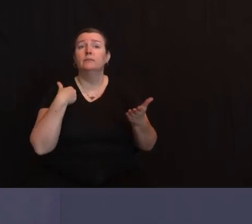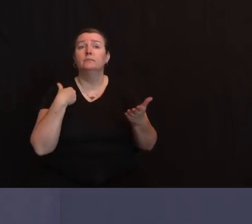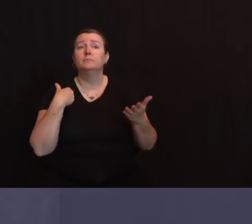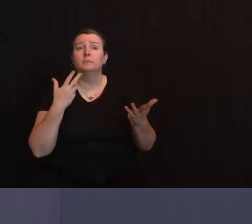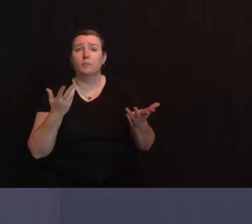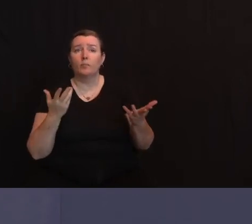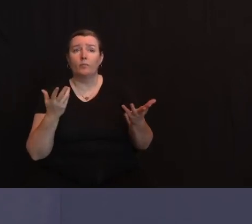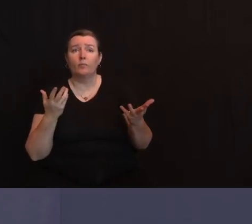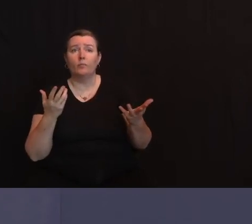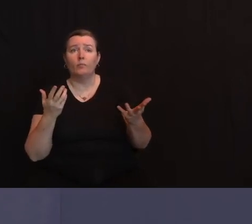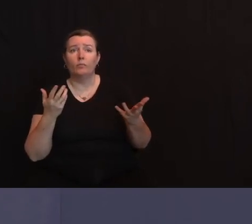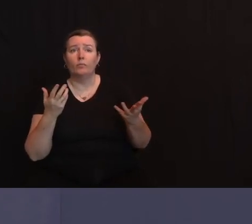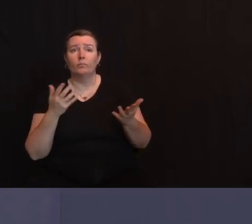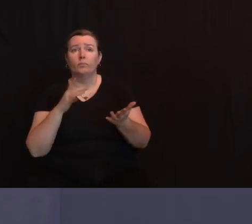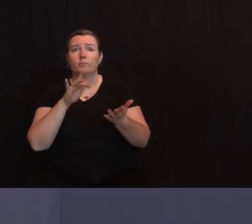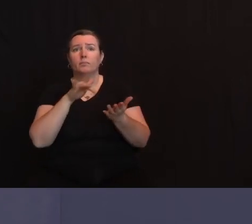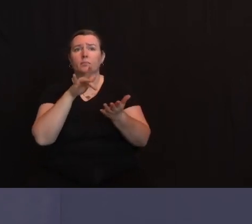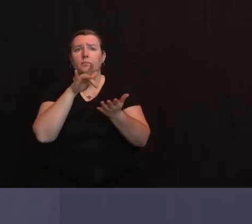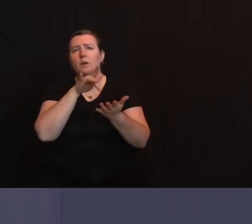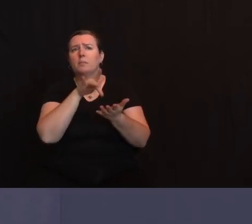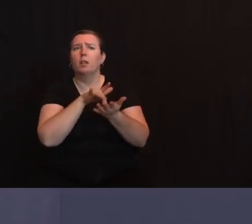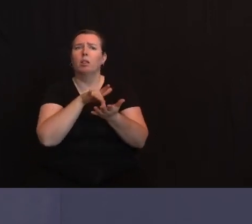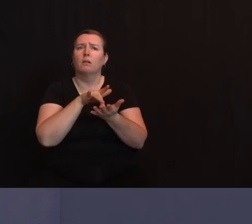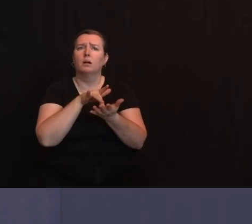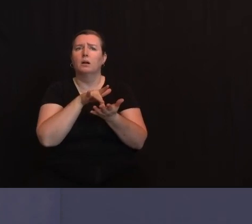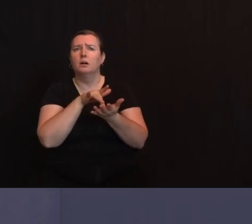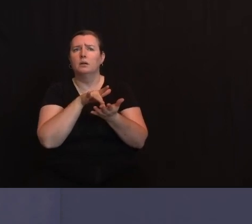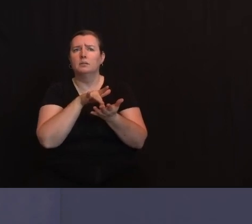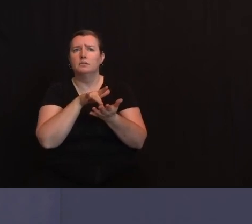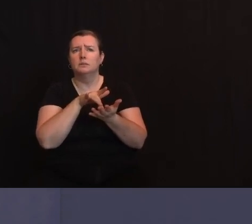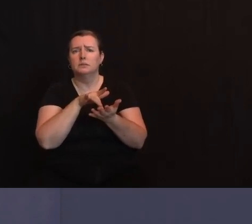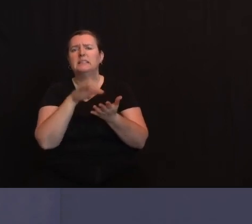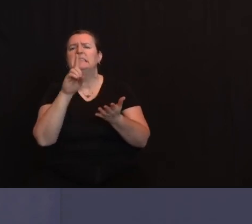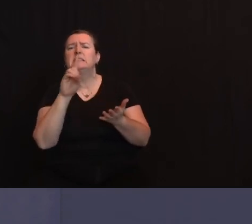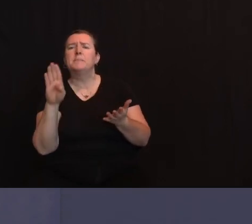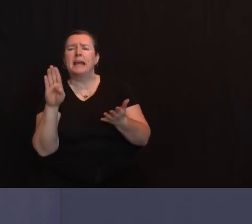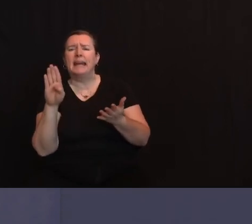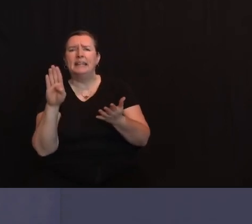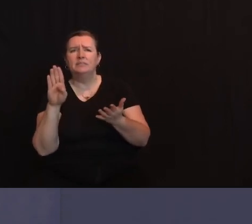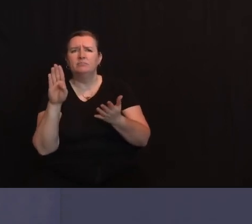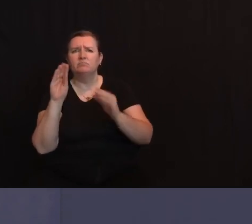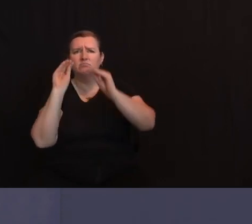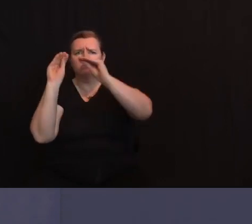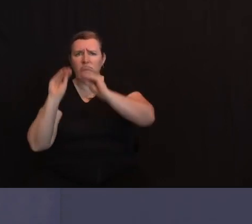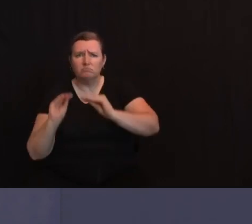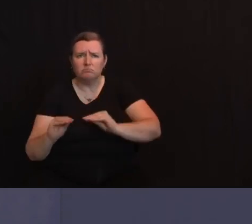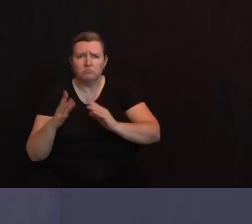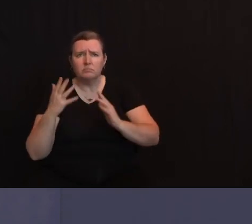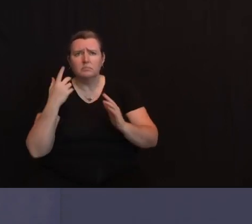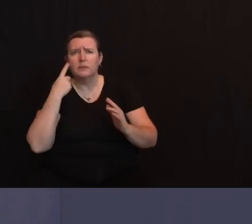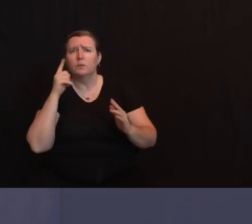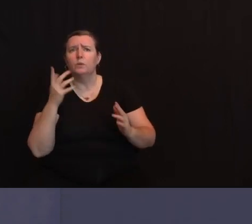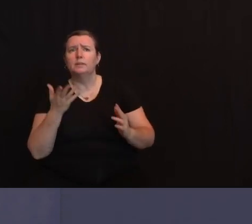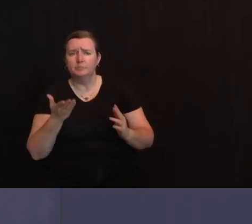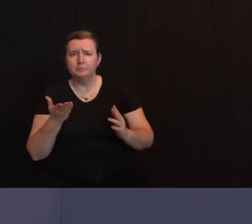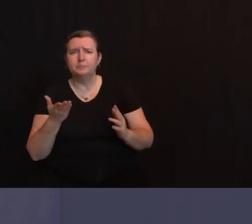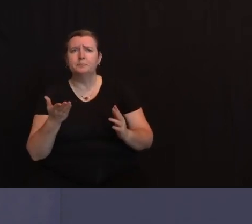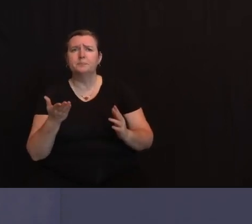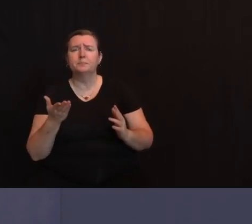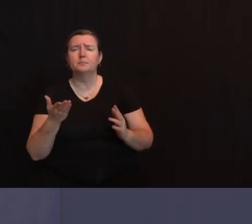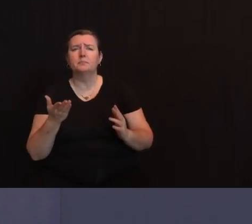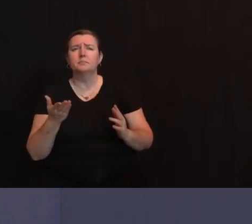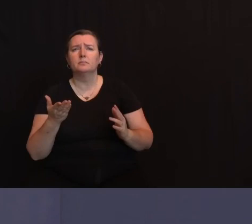provide centralized command structure to manage the emergency response to COVID in long-term care